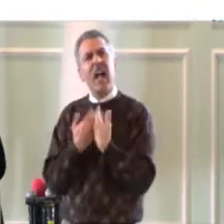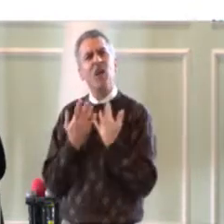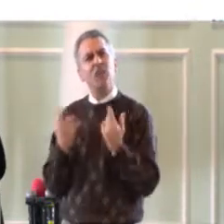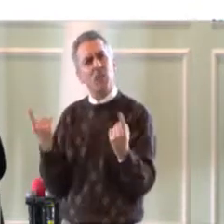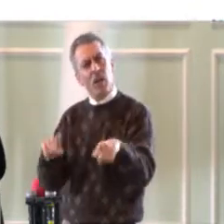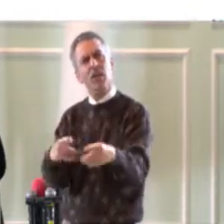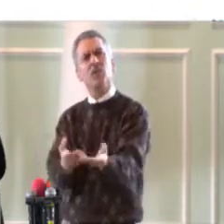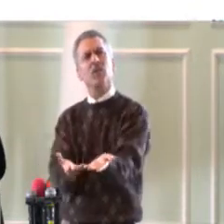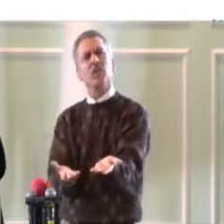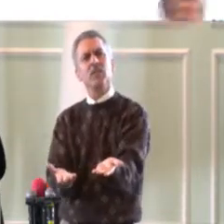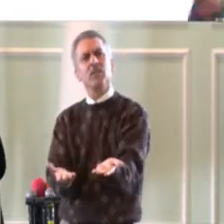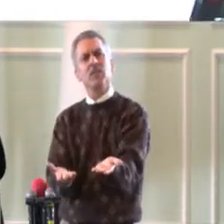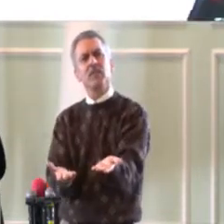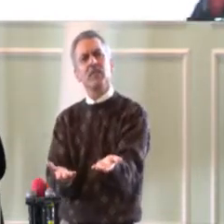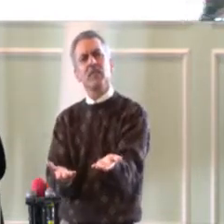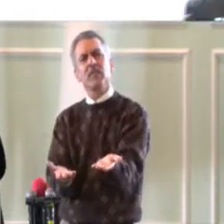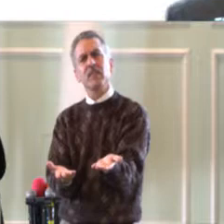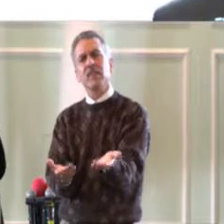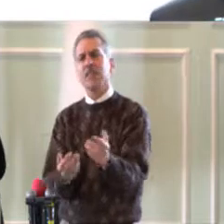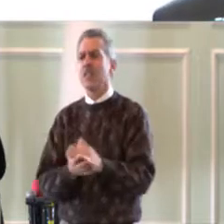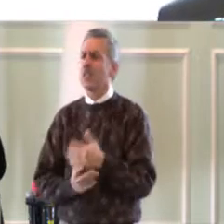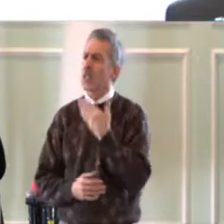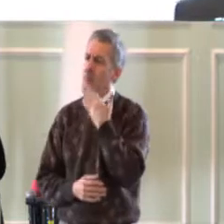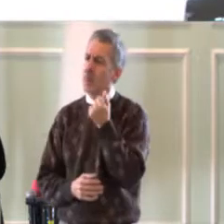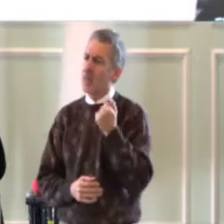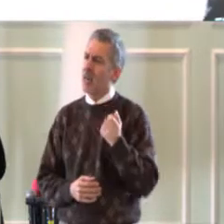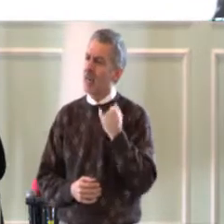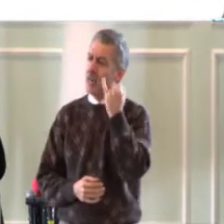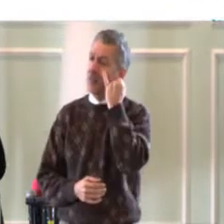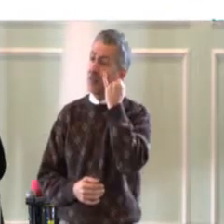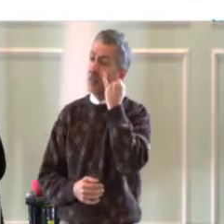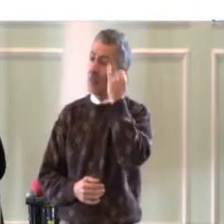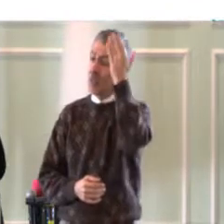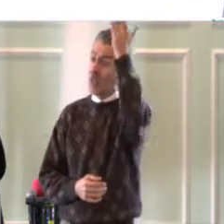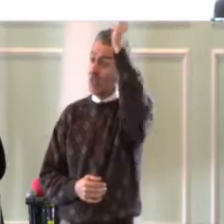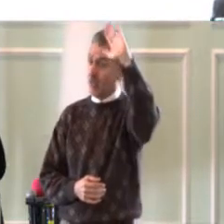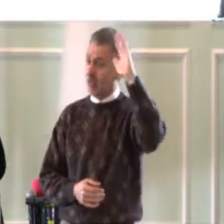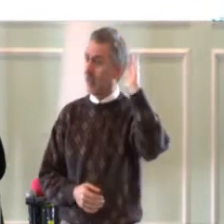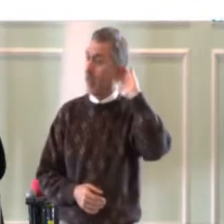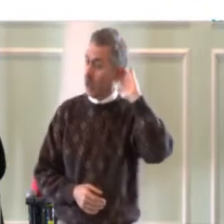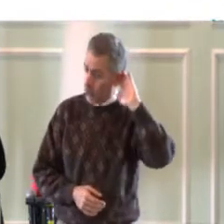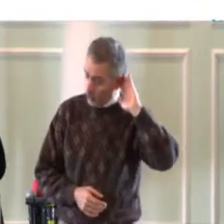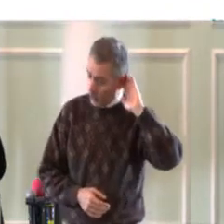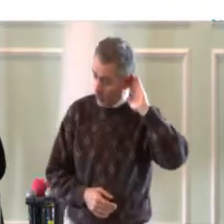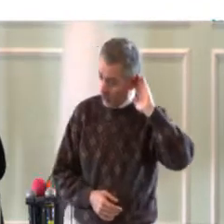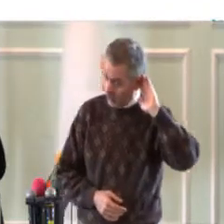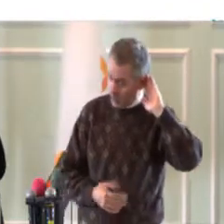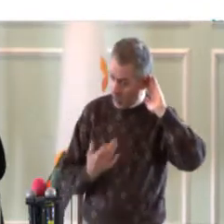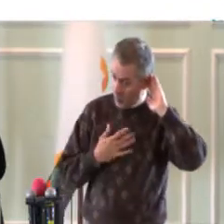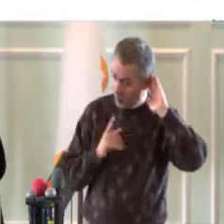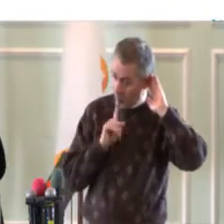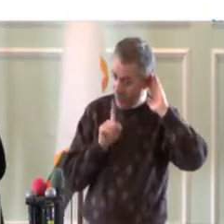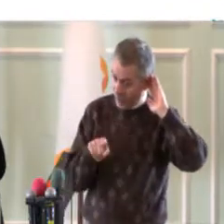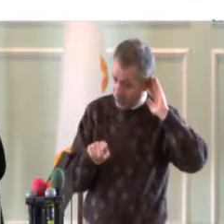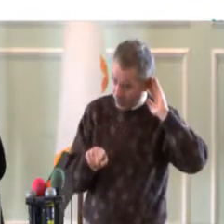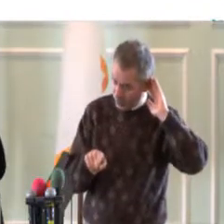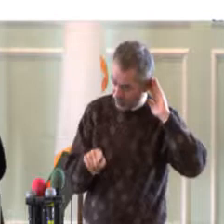possible? Wouldn't it be nice for God to say, okay, I heard you. This is my answer for you.